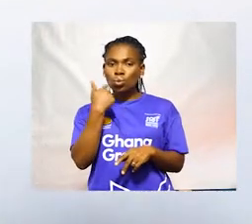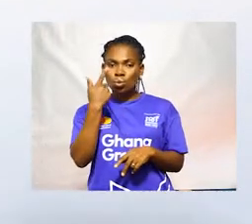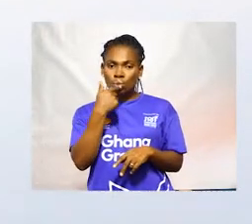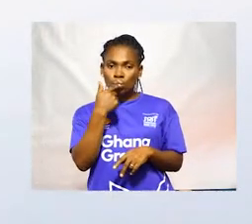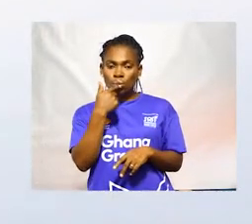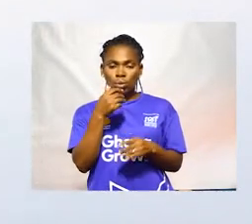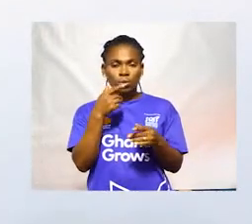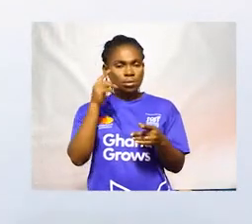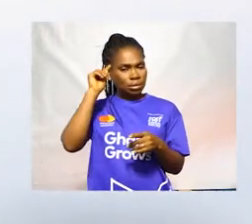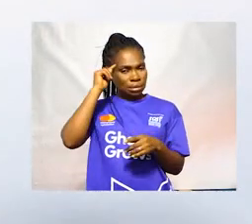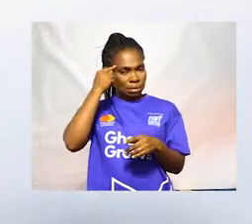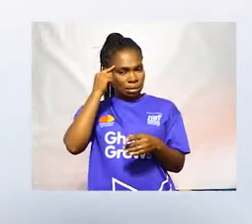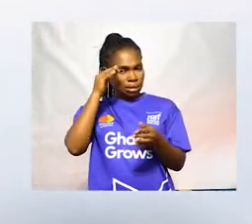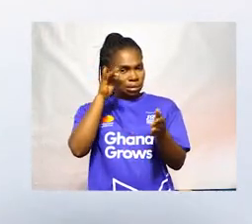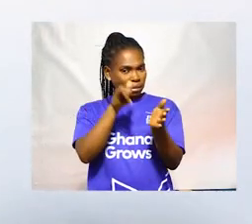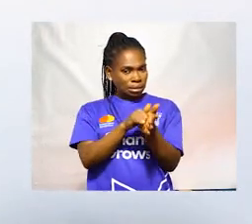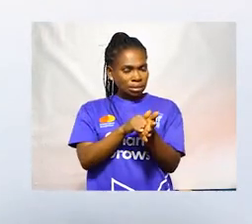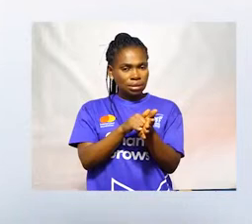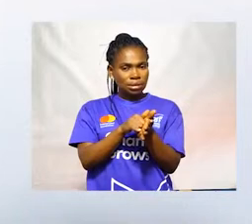who think that